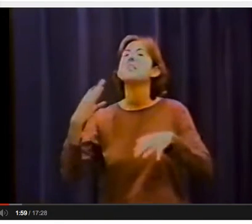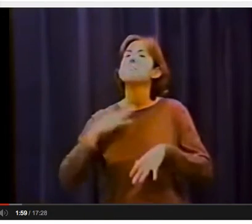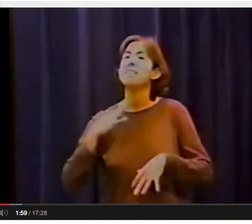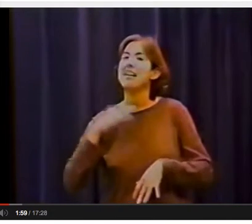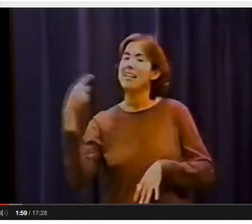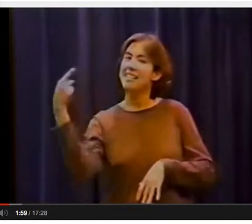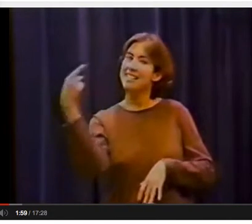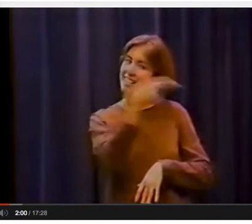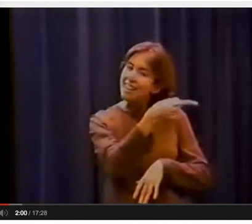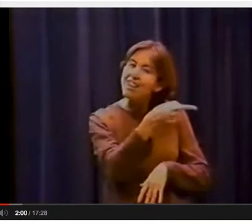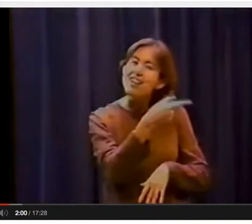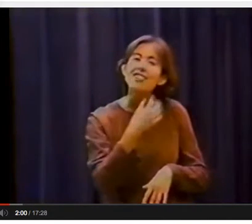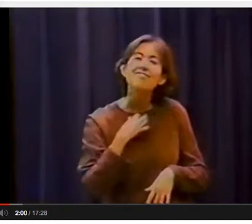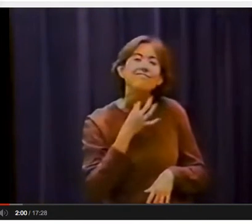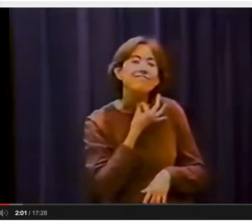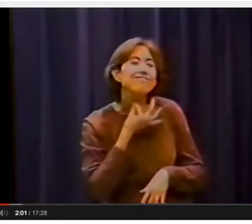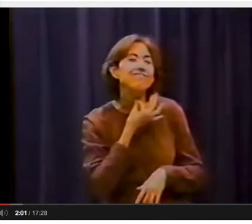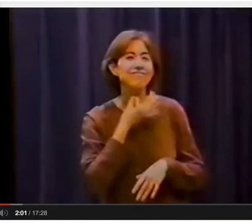different.